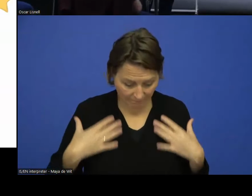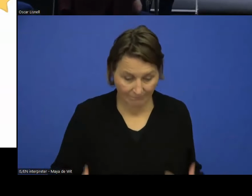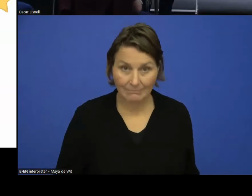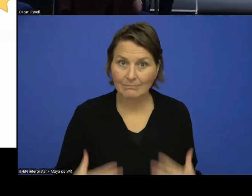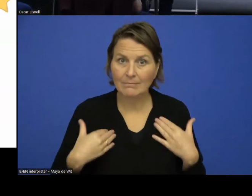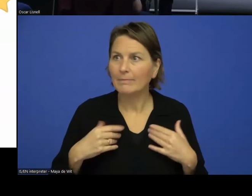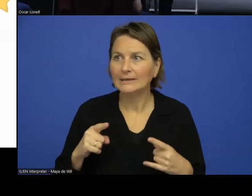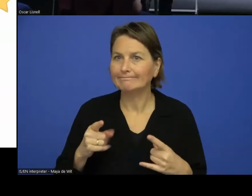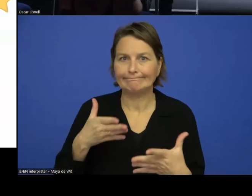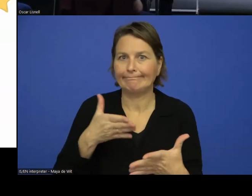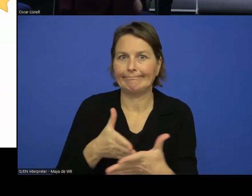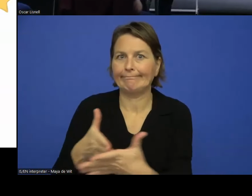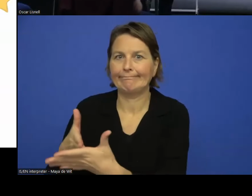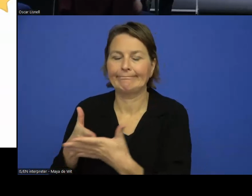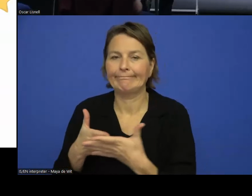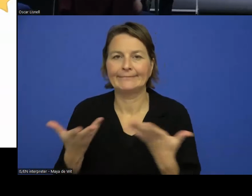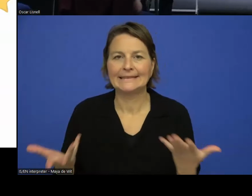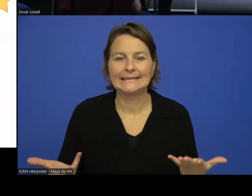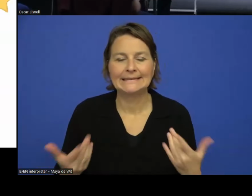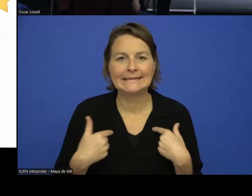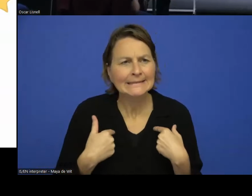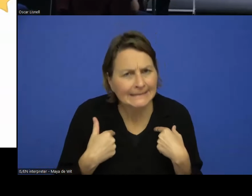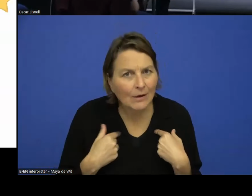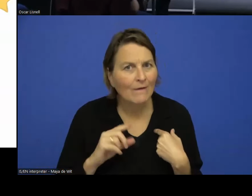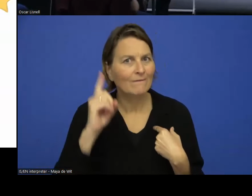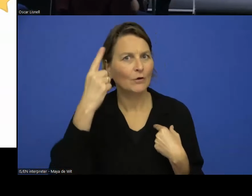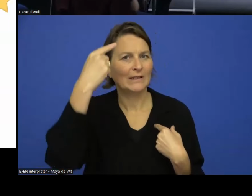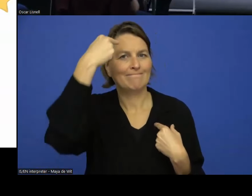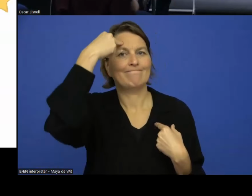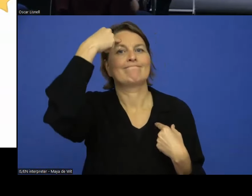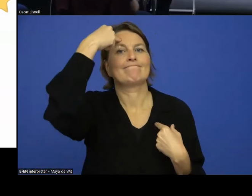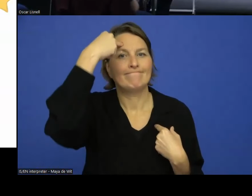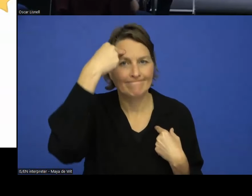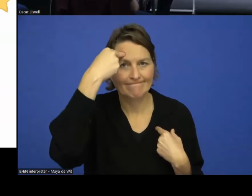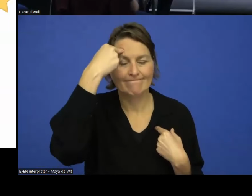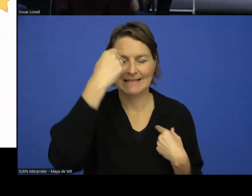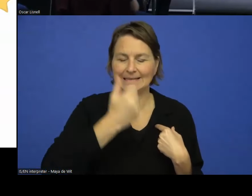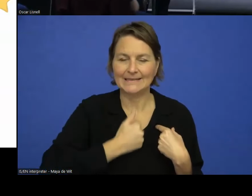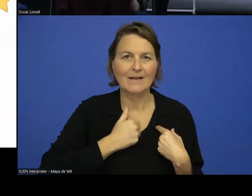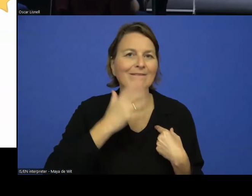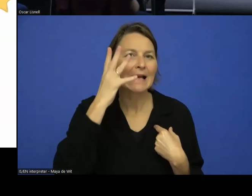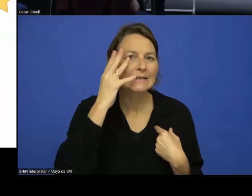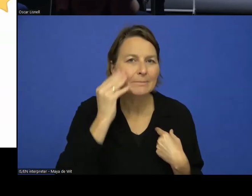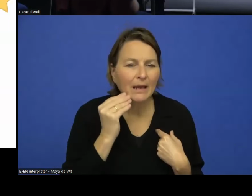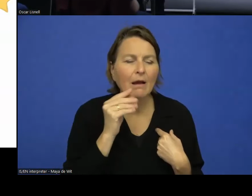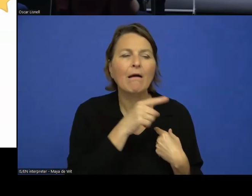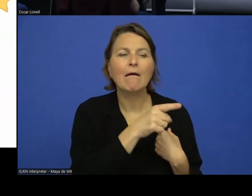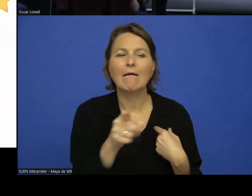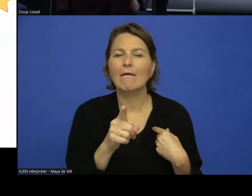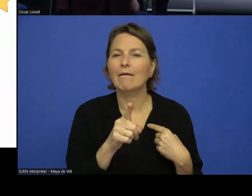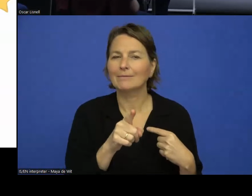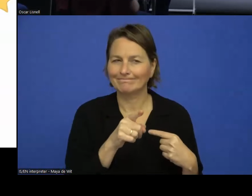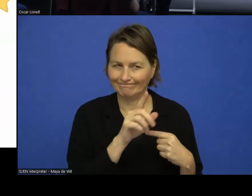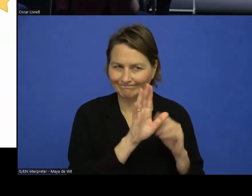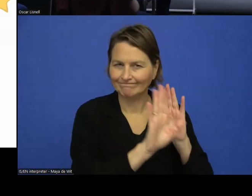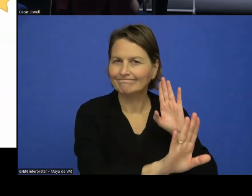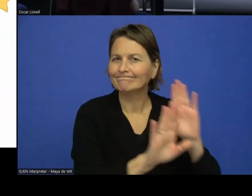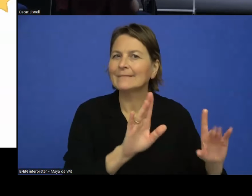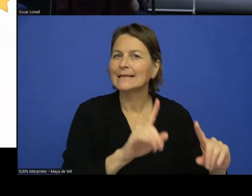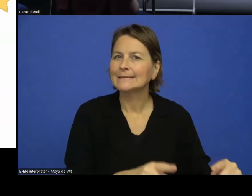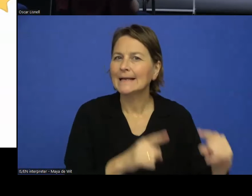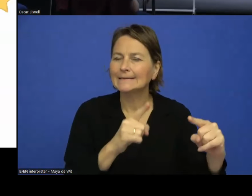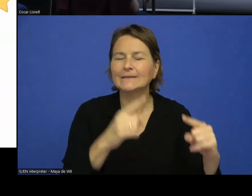had difficulties. And that's the first instinct of, if you really want to understand someone's challenges, try to put yourself in those